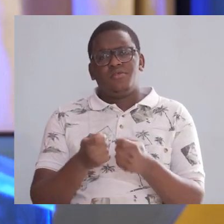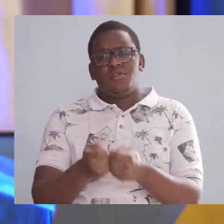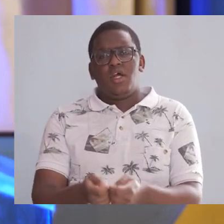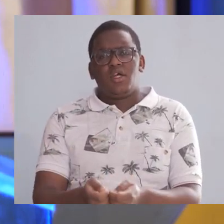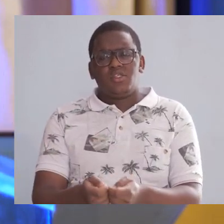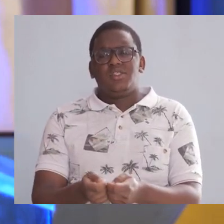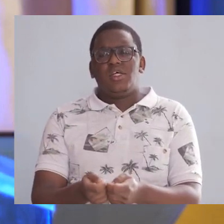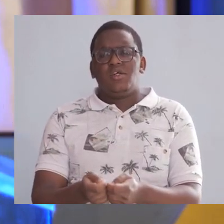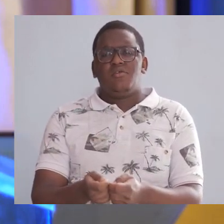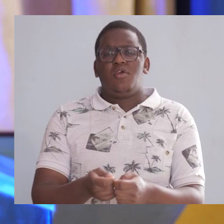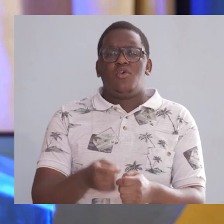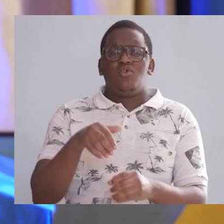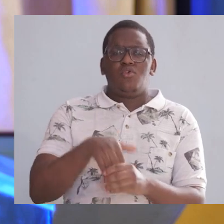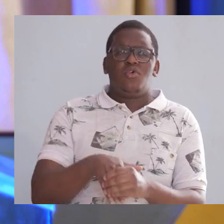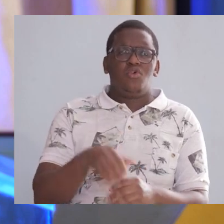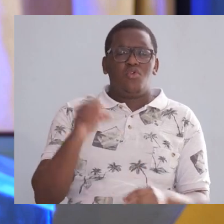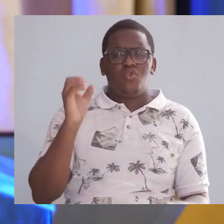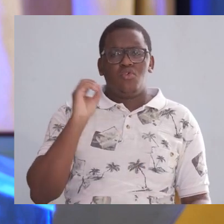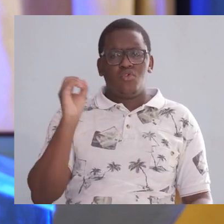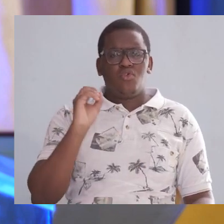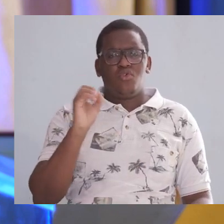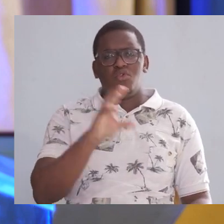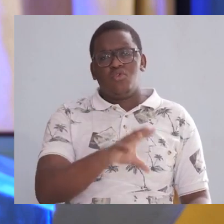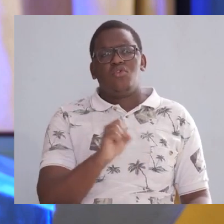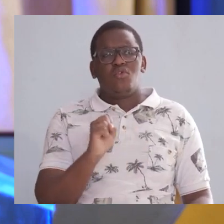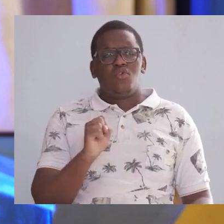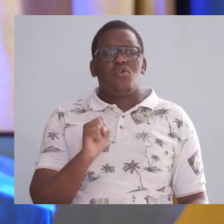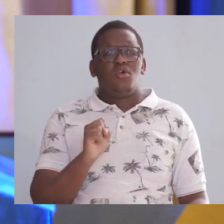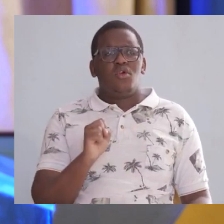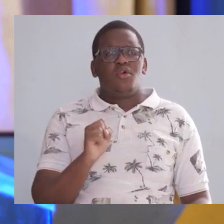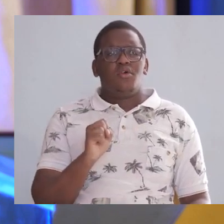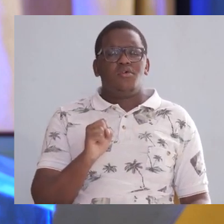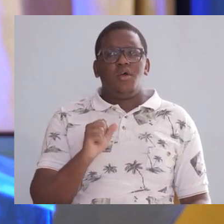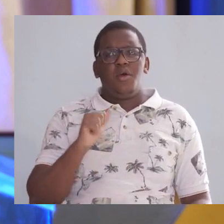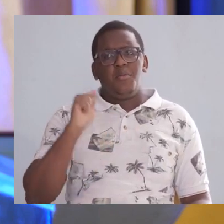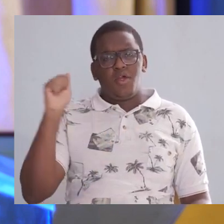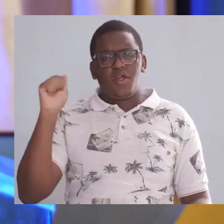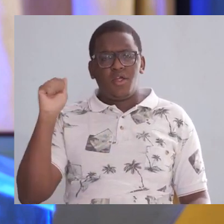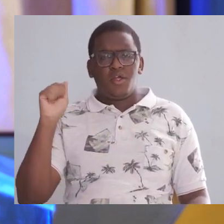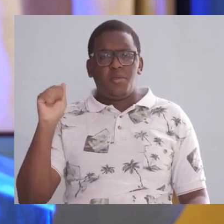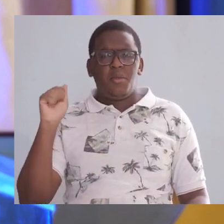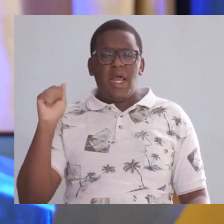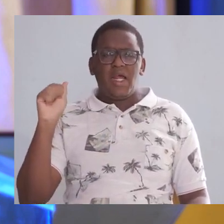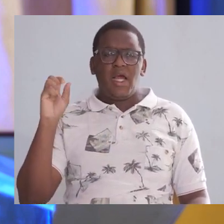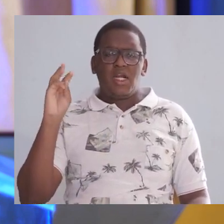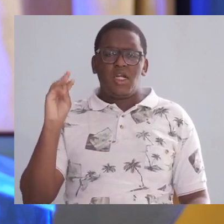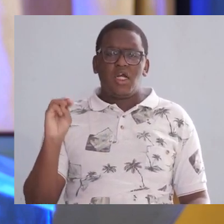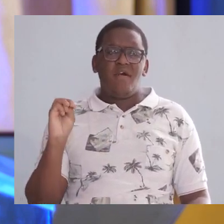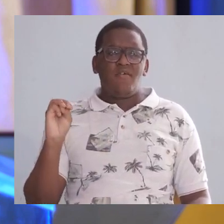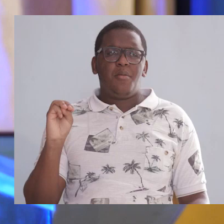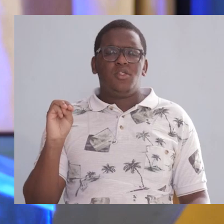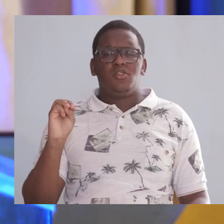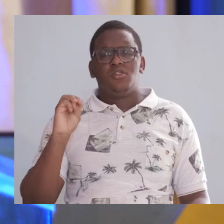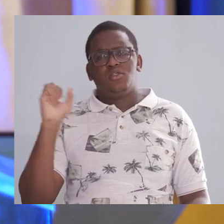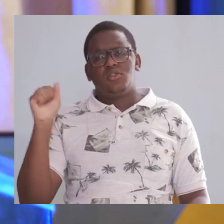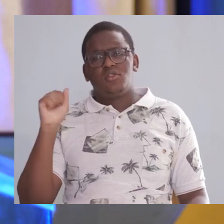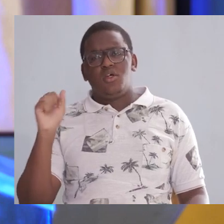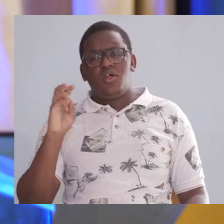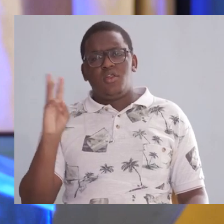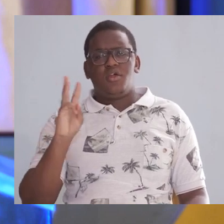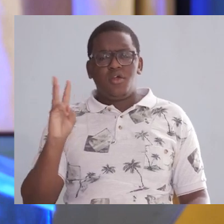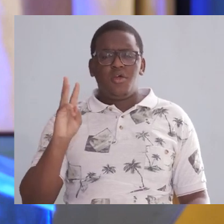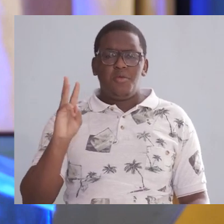claims, they defrauded the American government of about Kenya shillings 3